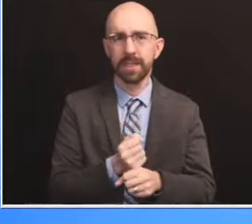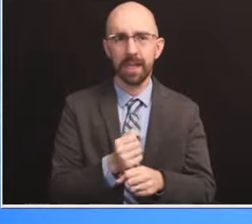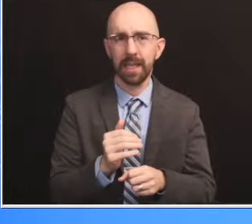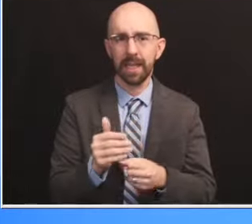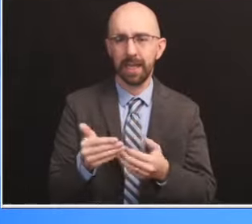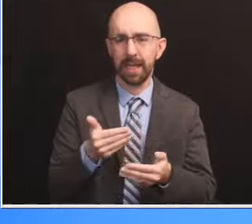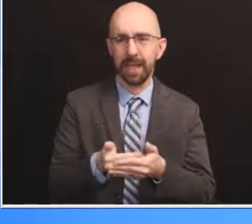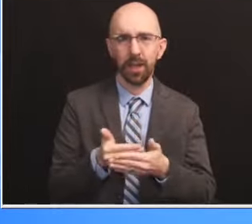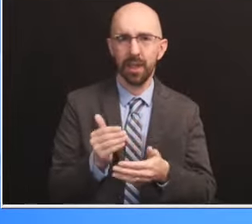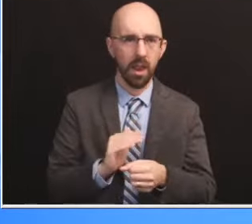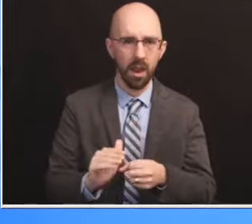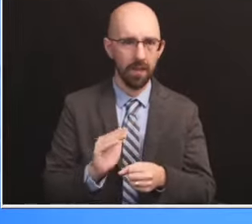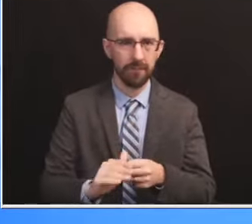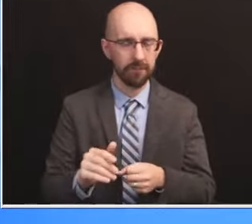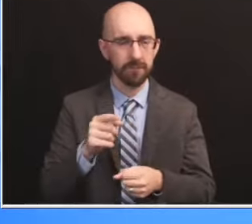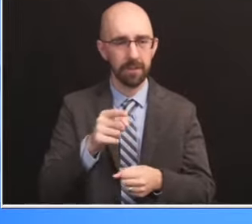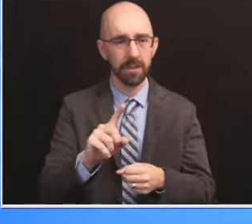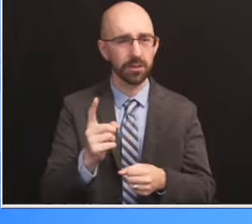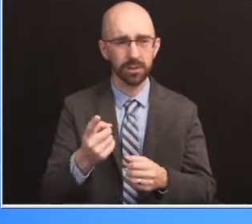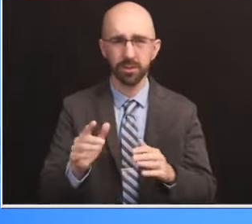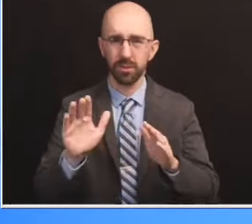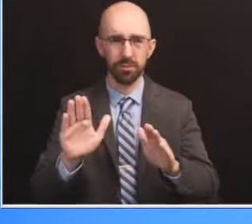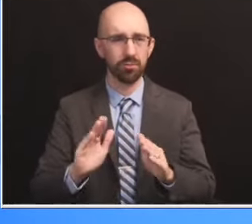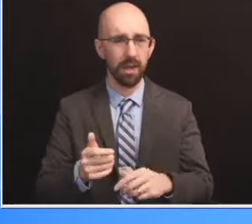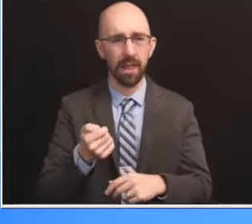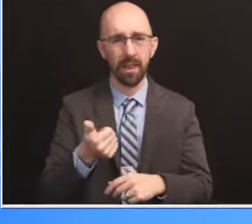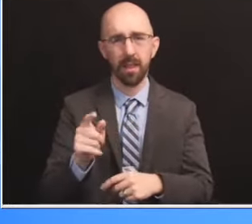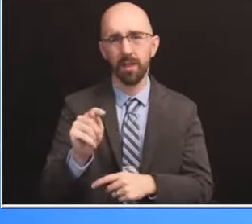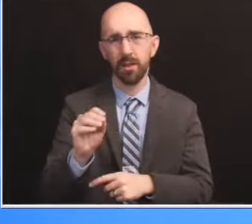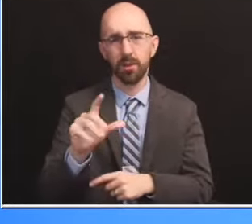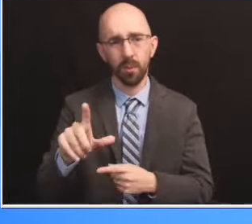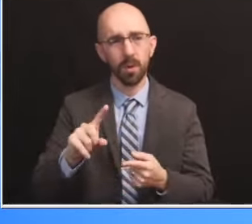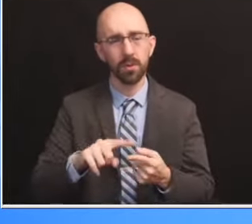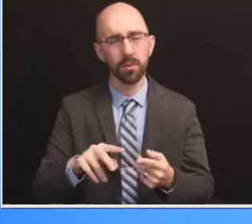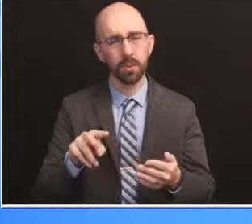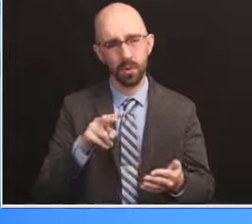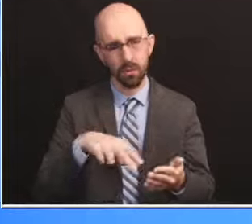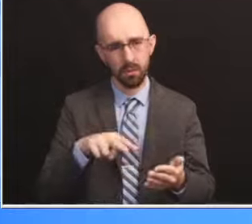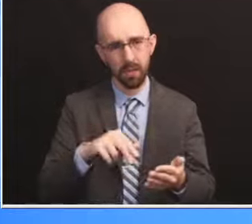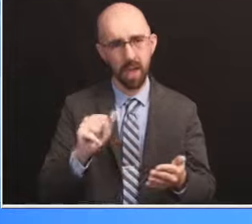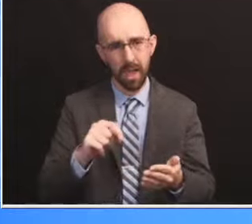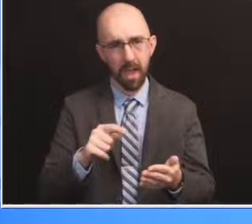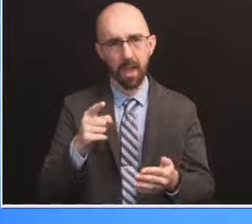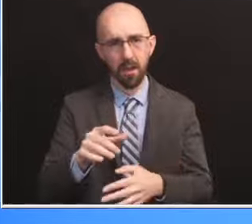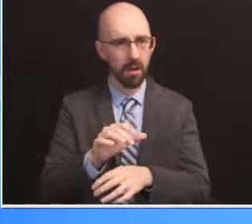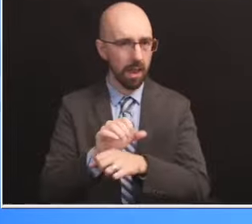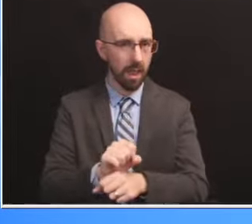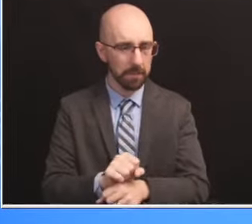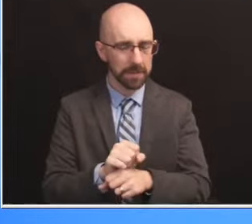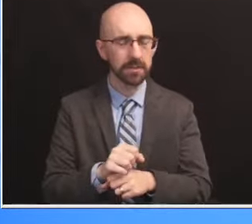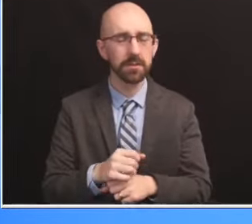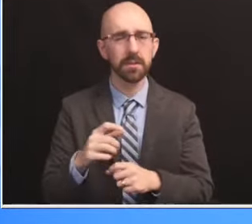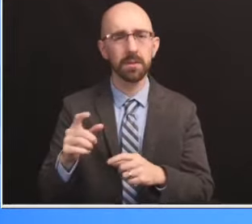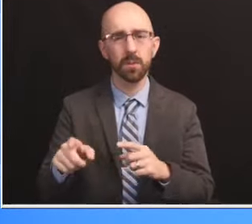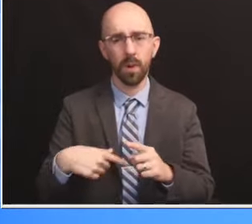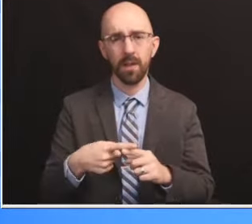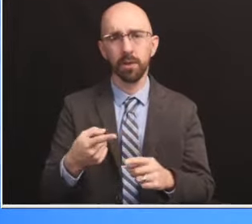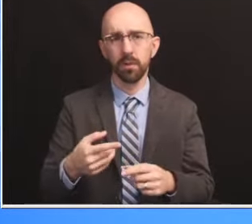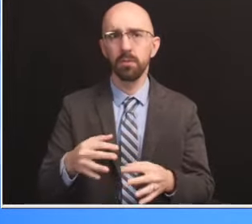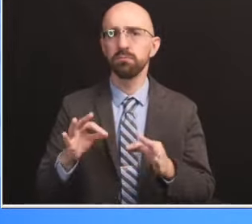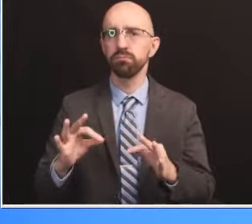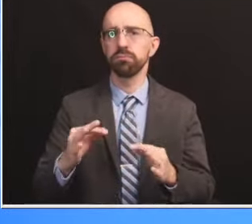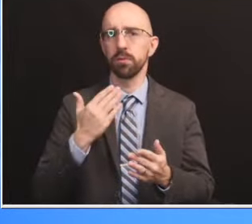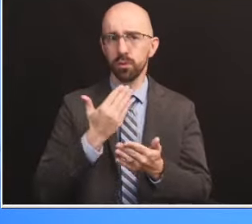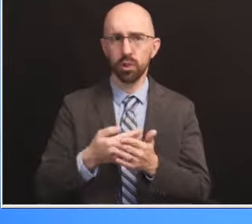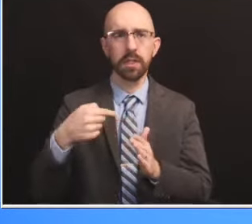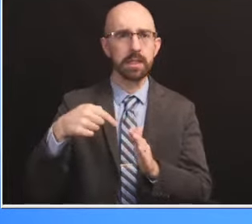it. And this is just such a great little tool to look at what your habits are and when you're getting enough really good deep sleep and